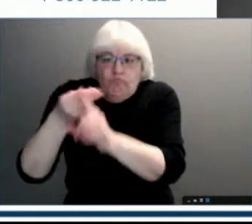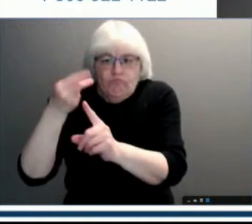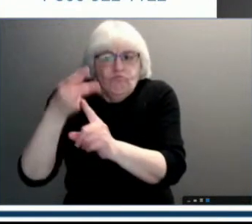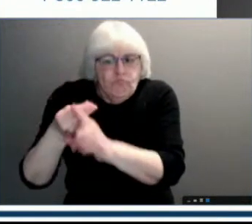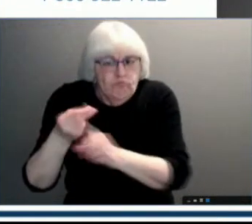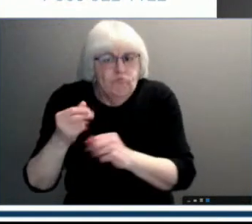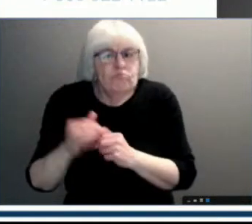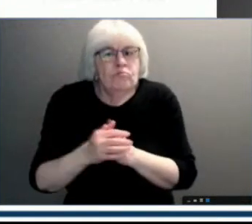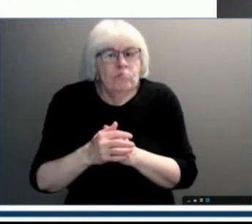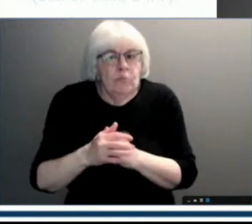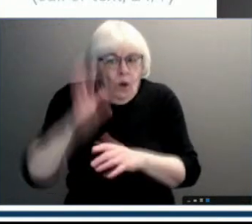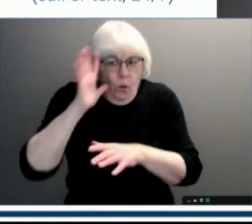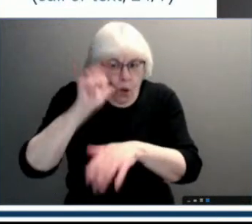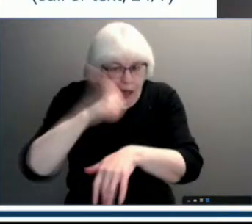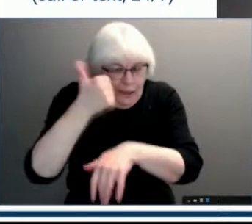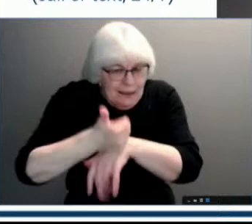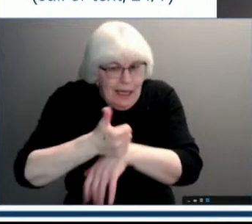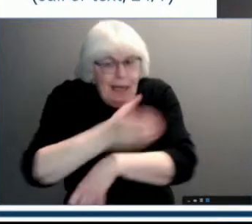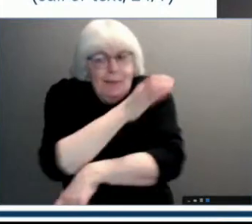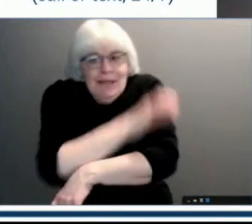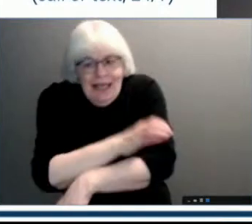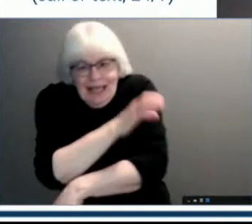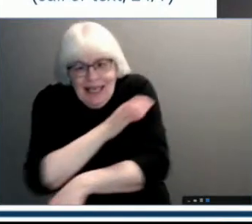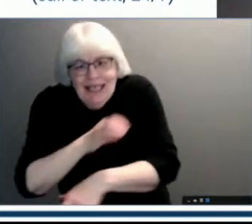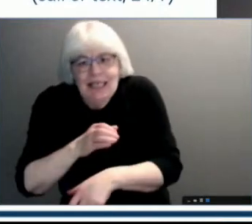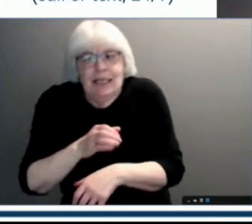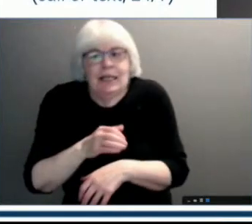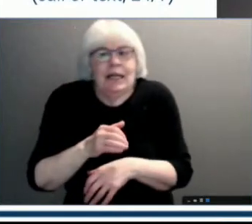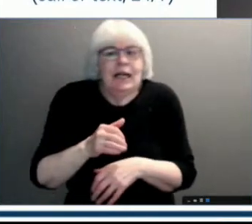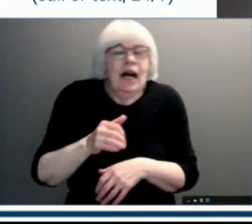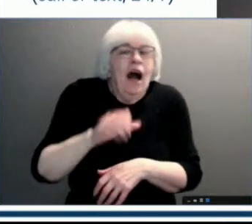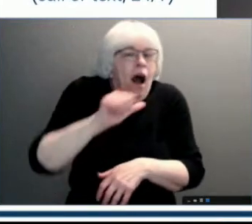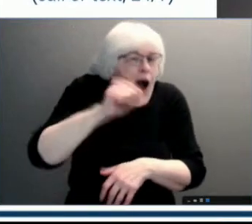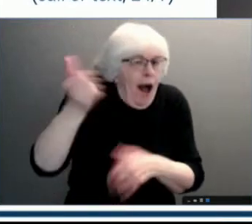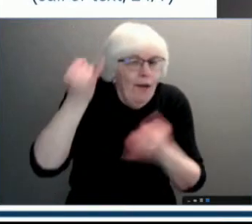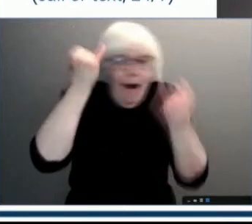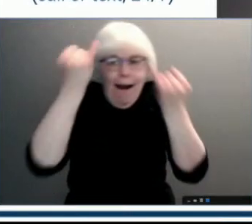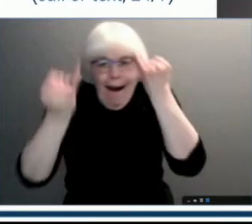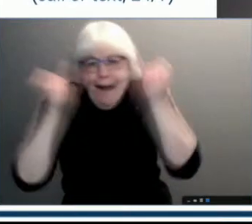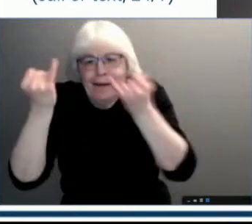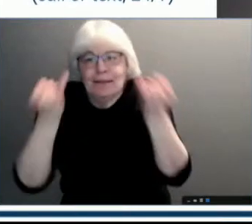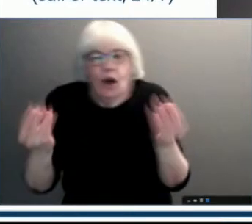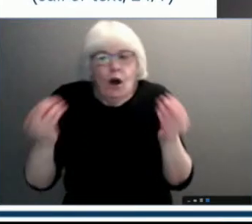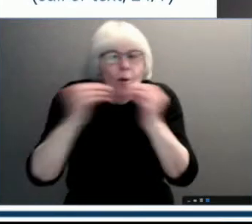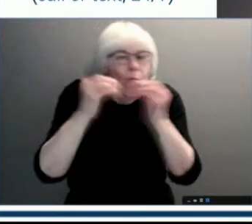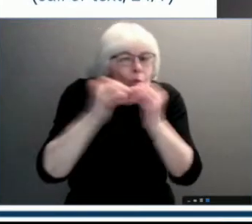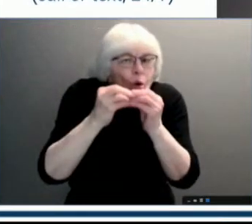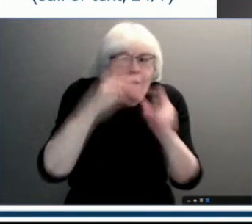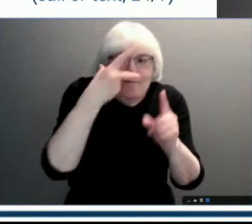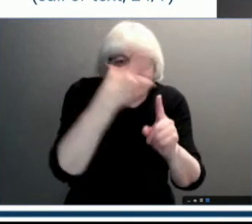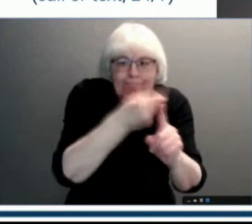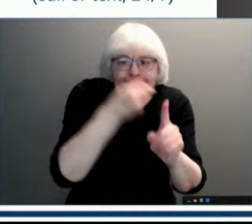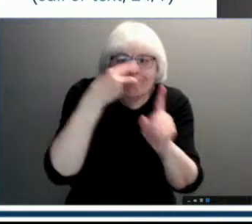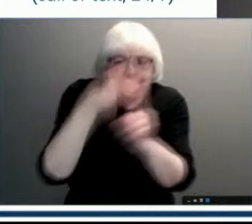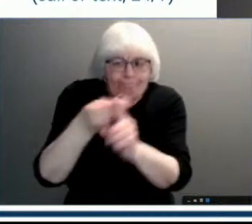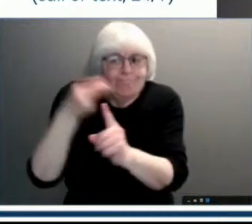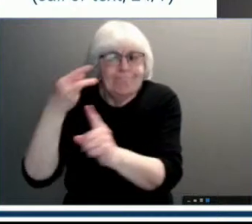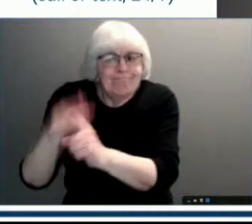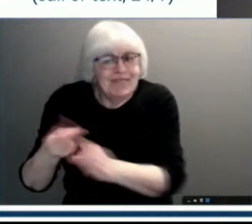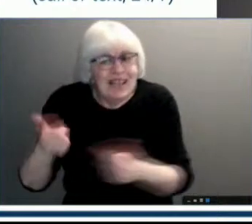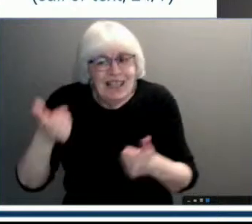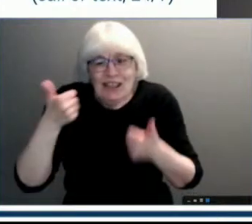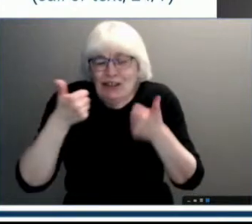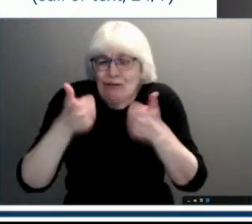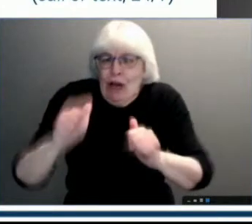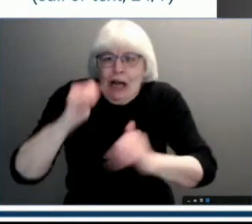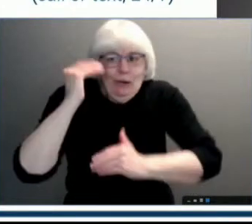and exploring other options. We want and need to get Nova Scotians their booster doses as quickly as possible.